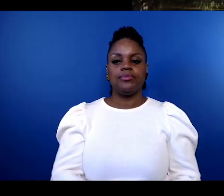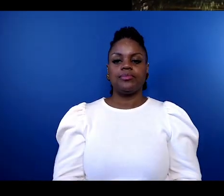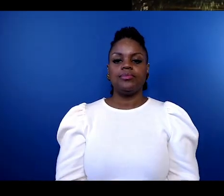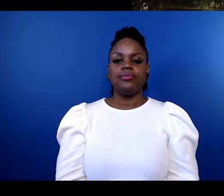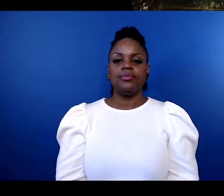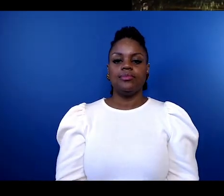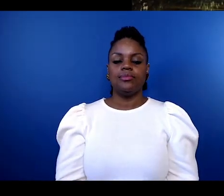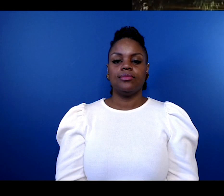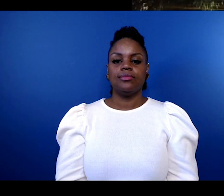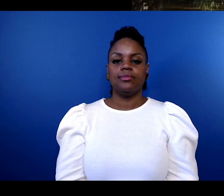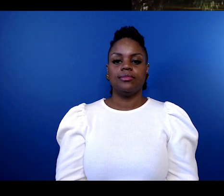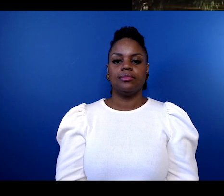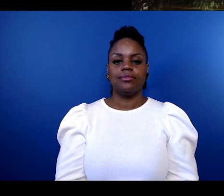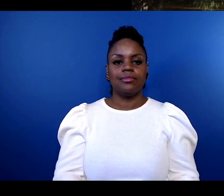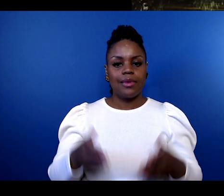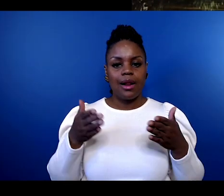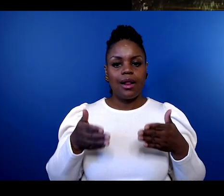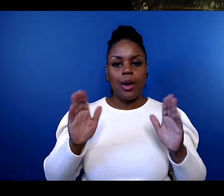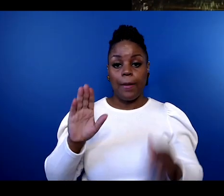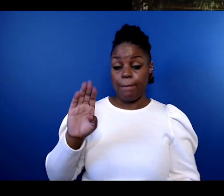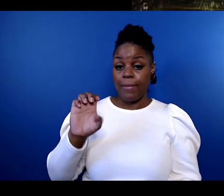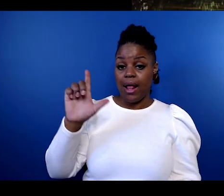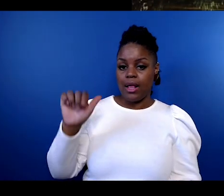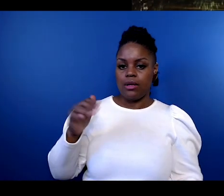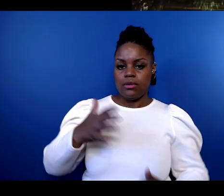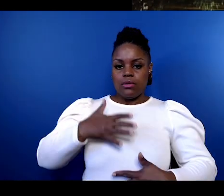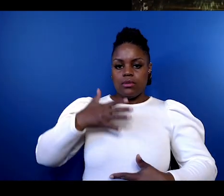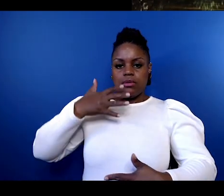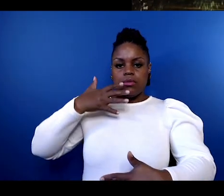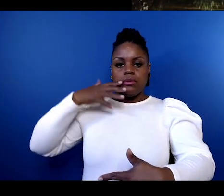rotate the hands in both directions,